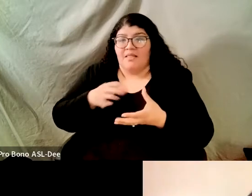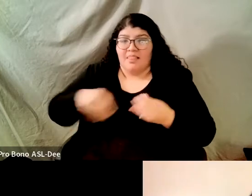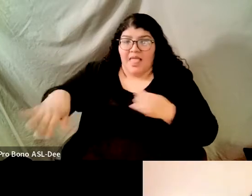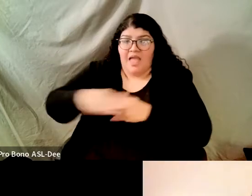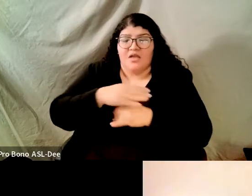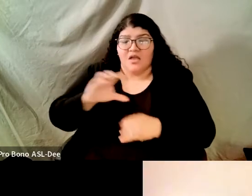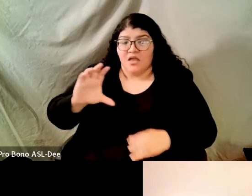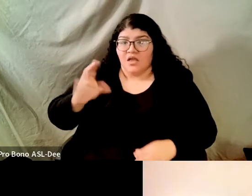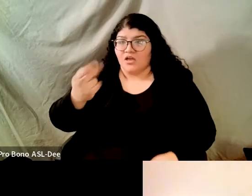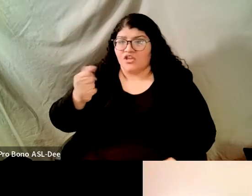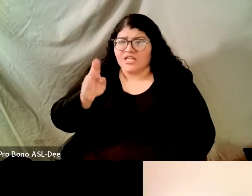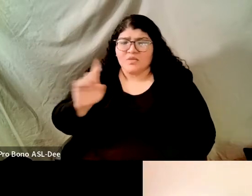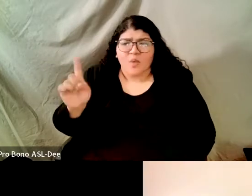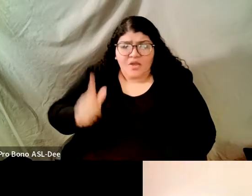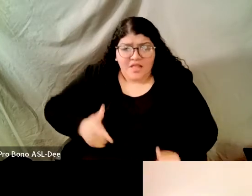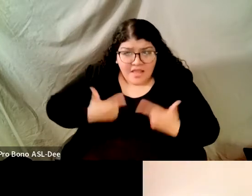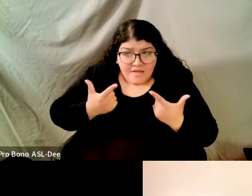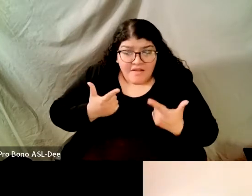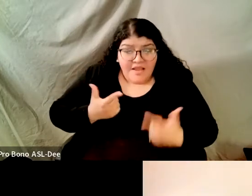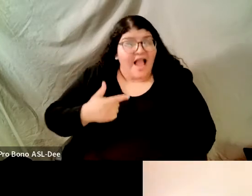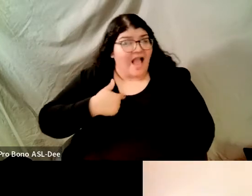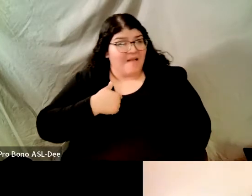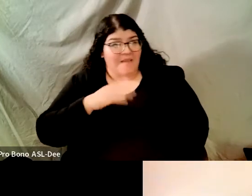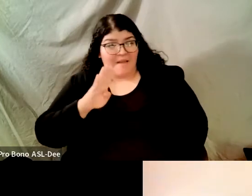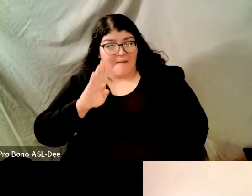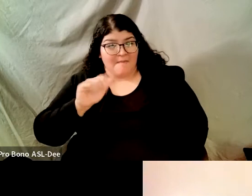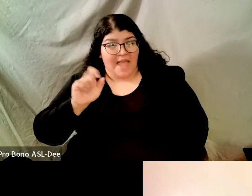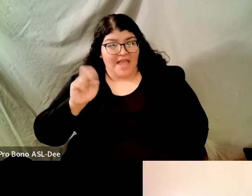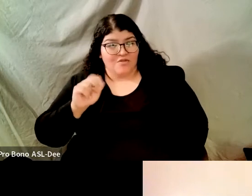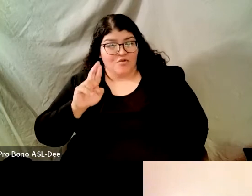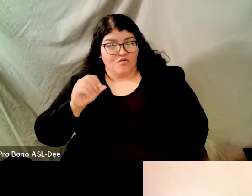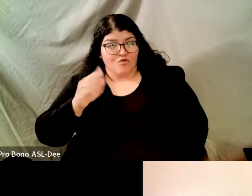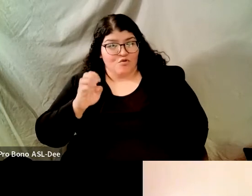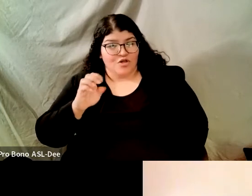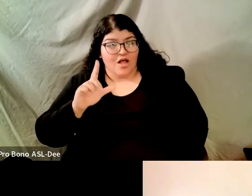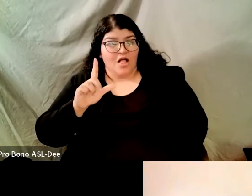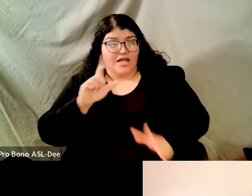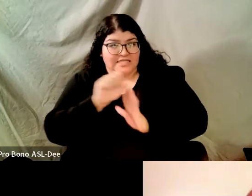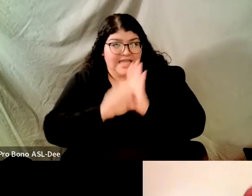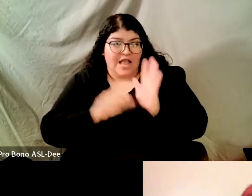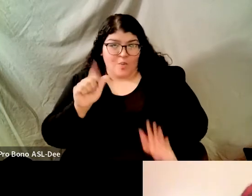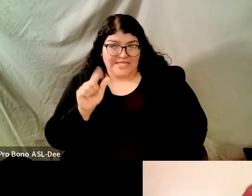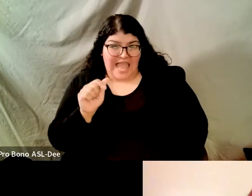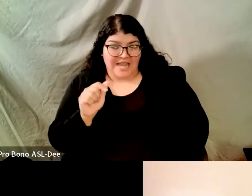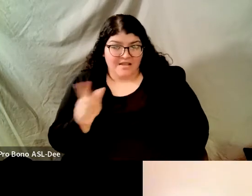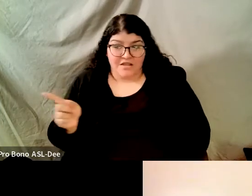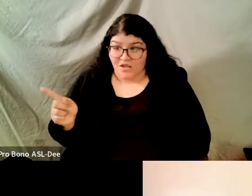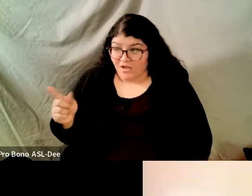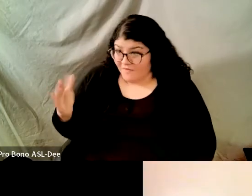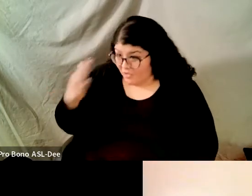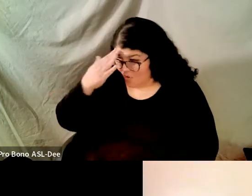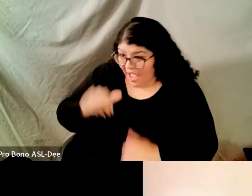where do you reside, Chenese? I'm in Baton Rouge, Louisiana. Okay. And you live on, you said you know how to pronounce it. I